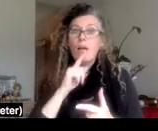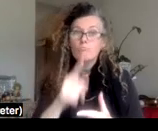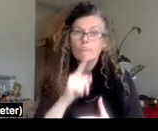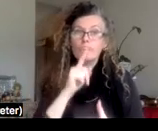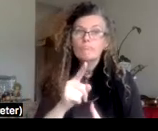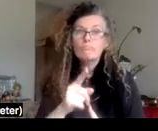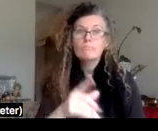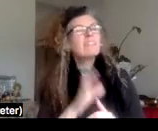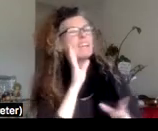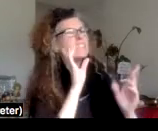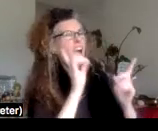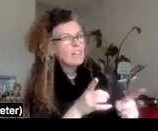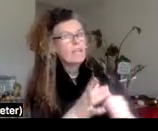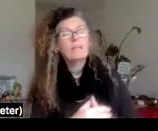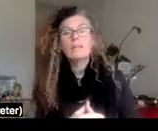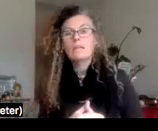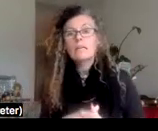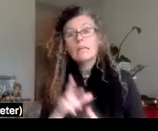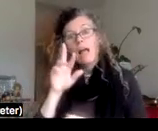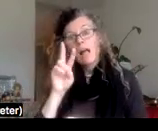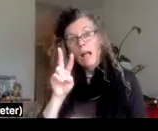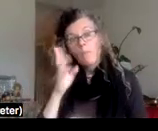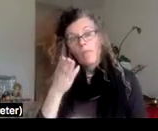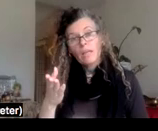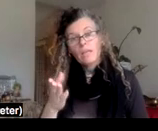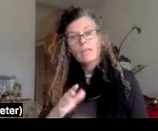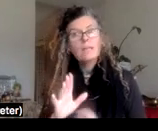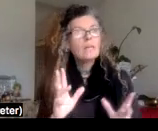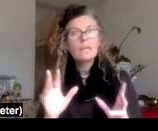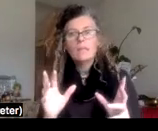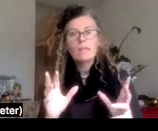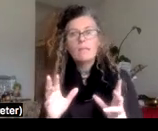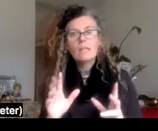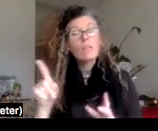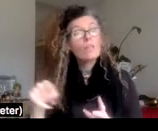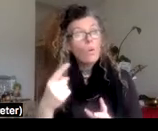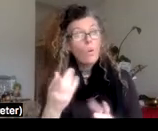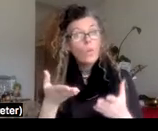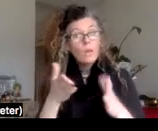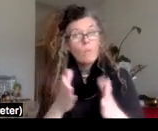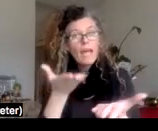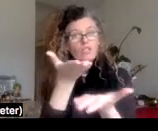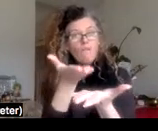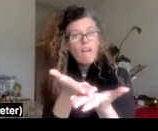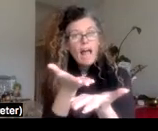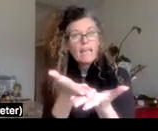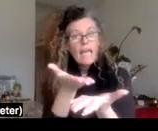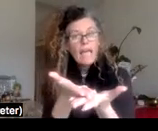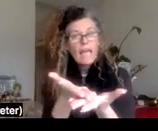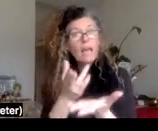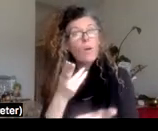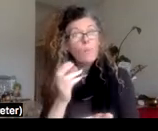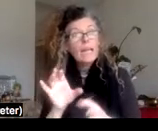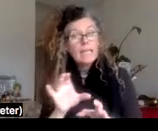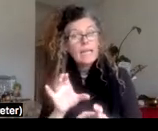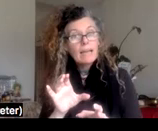definitely. Well, and there's a couple things. There's Dad would say the only way to validate what he did was that